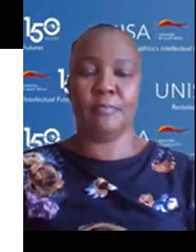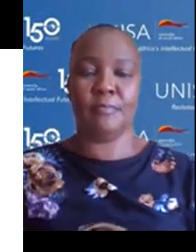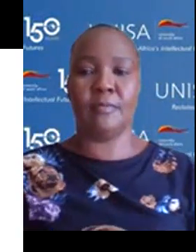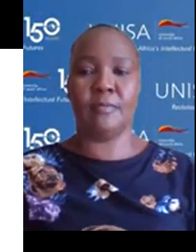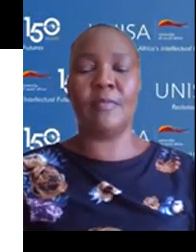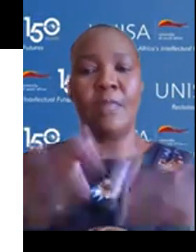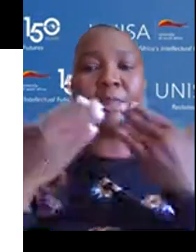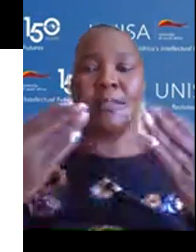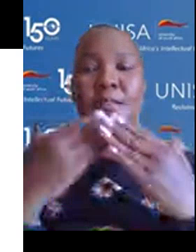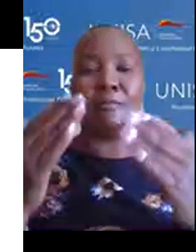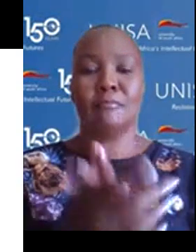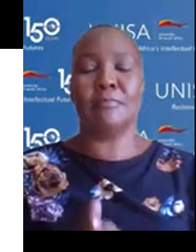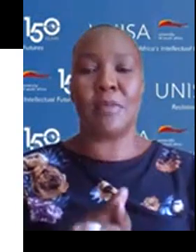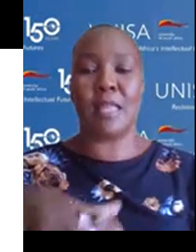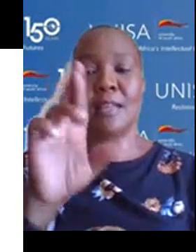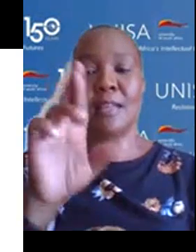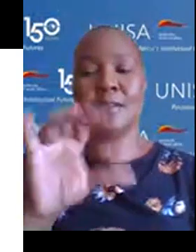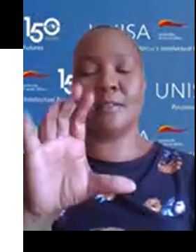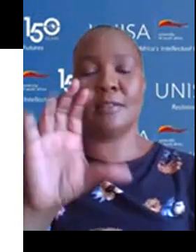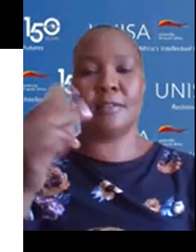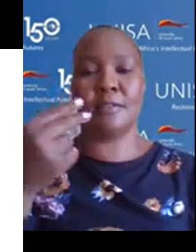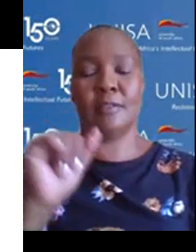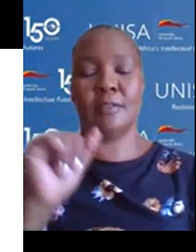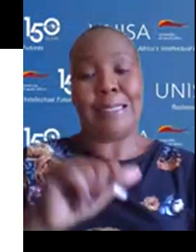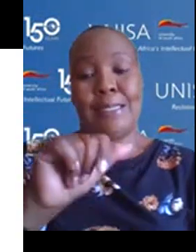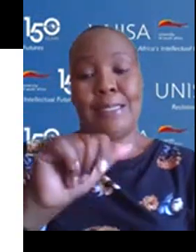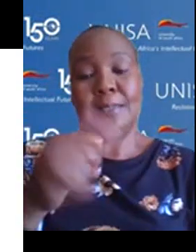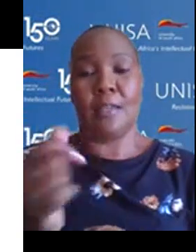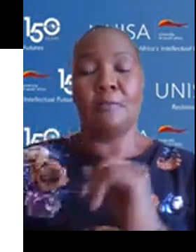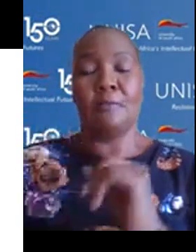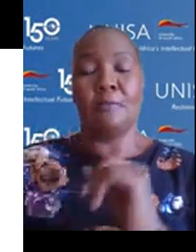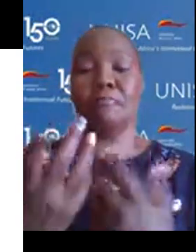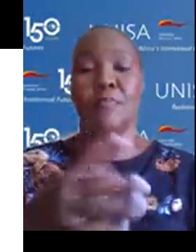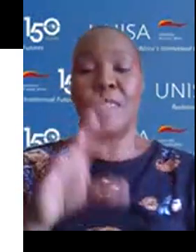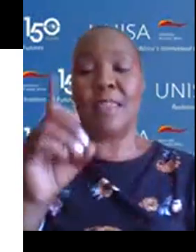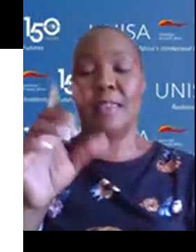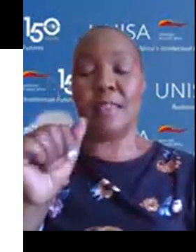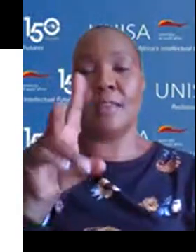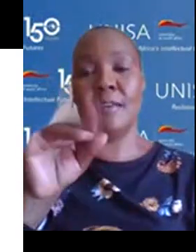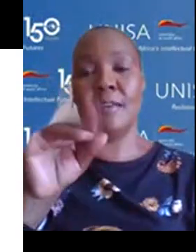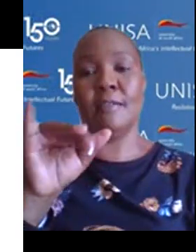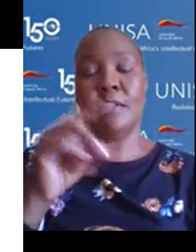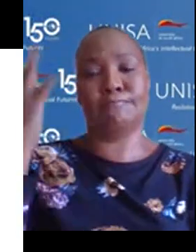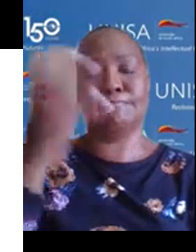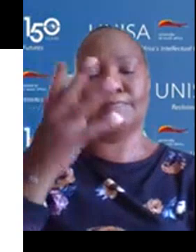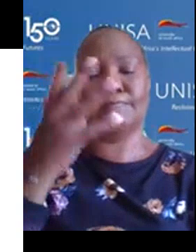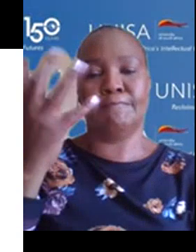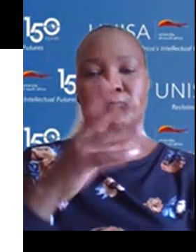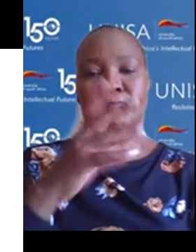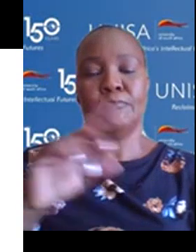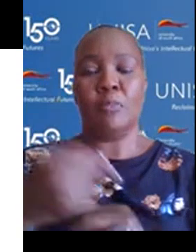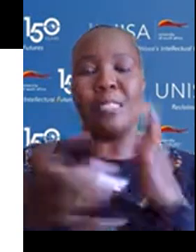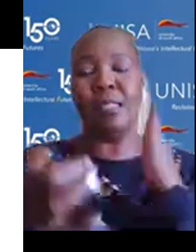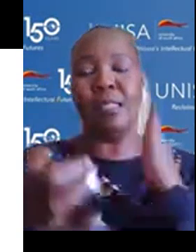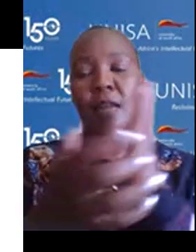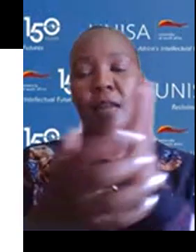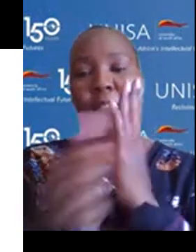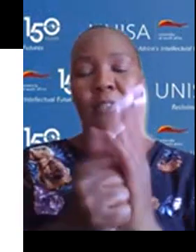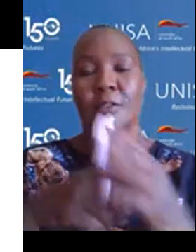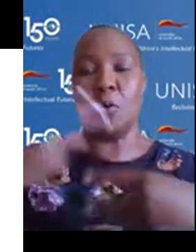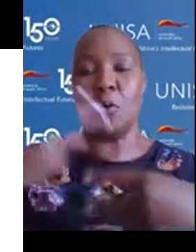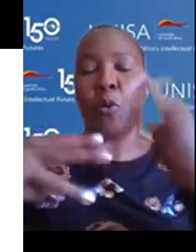Thank you, Richard. And next up, we have David, who will be talking about digital literacy, working